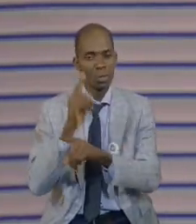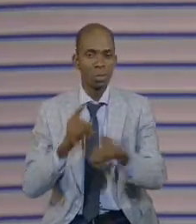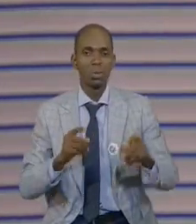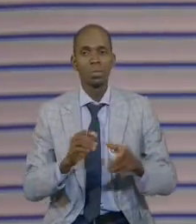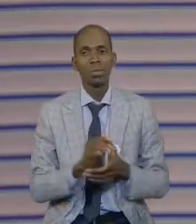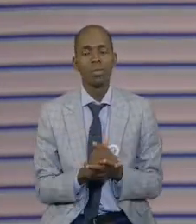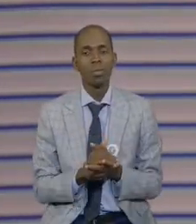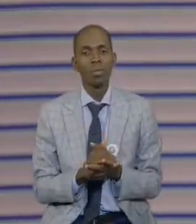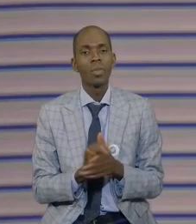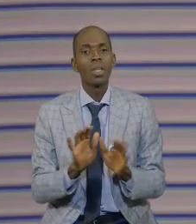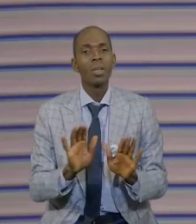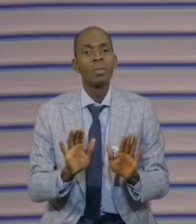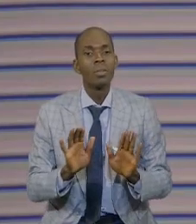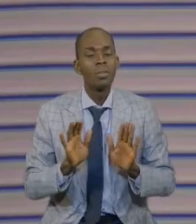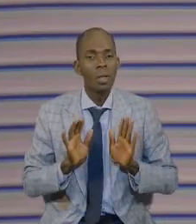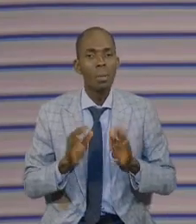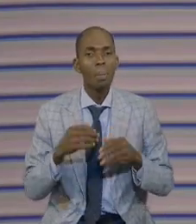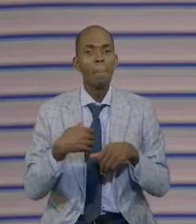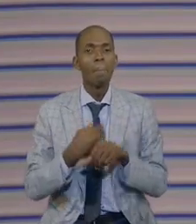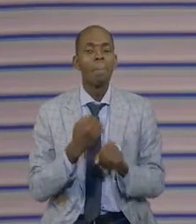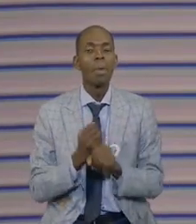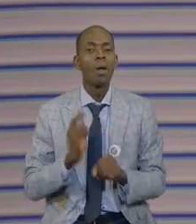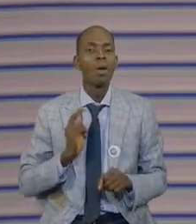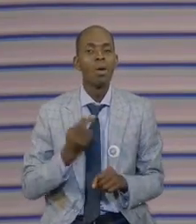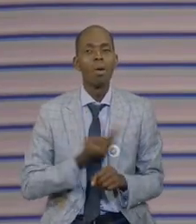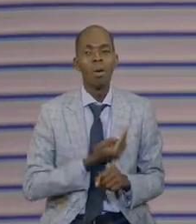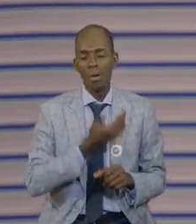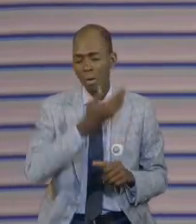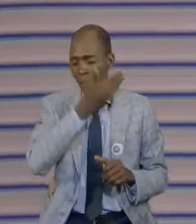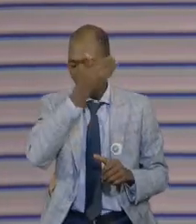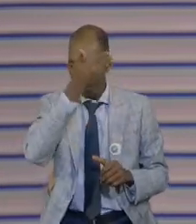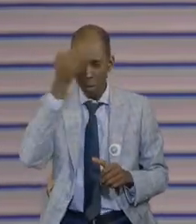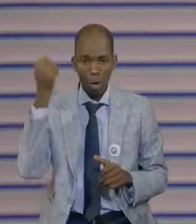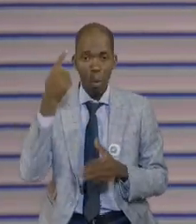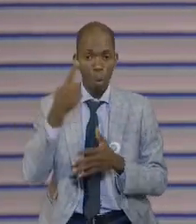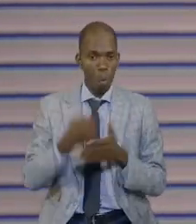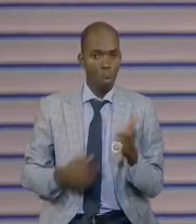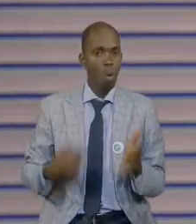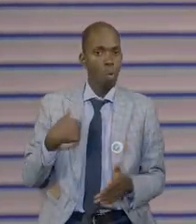fear makes us forget what we need you